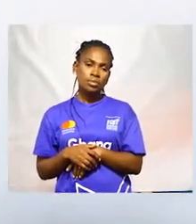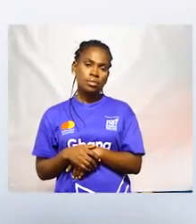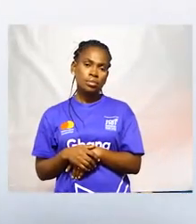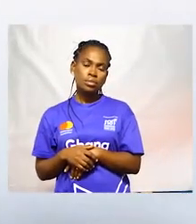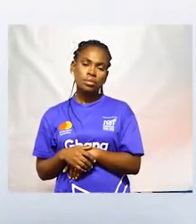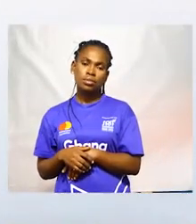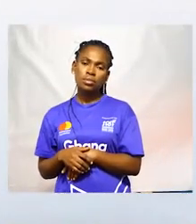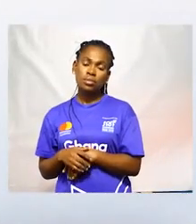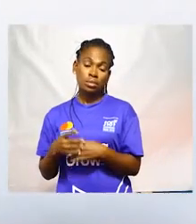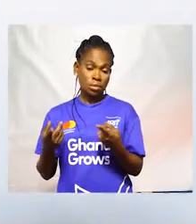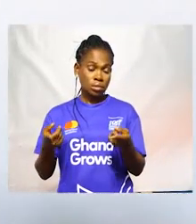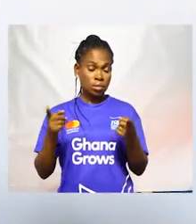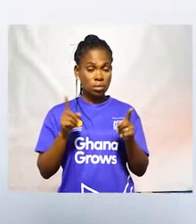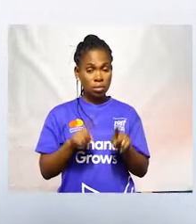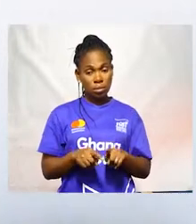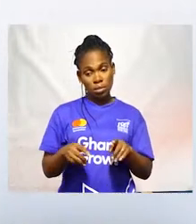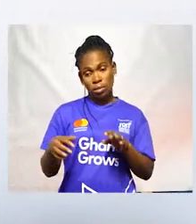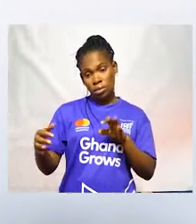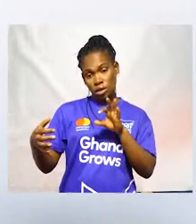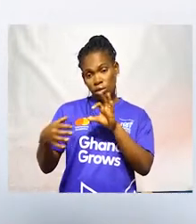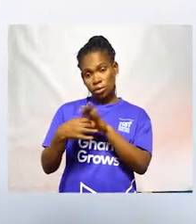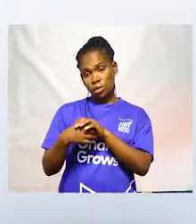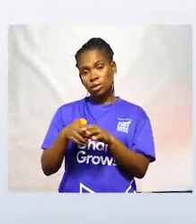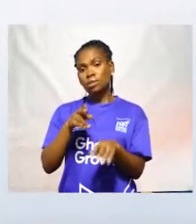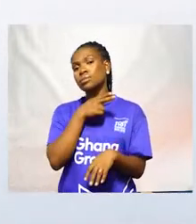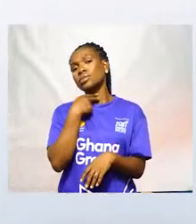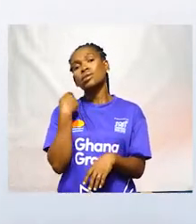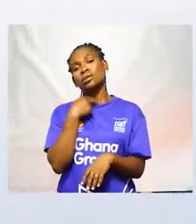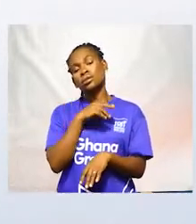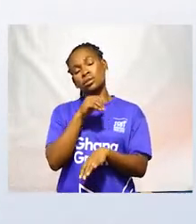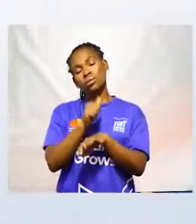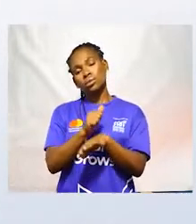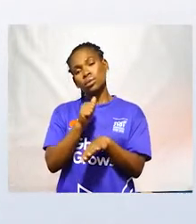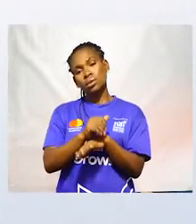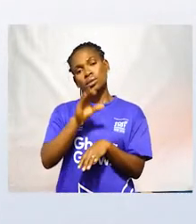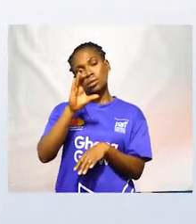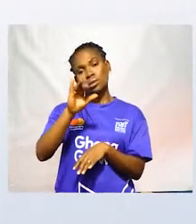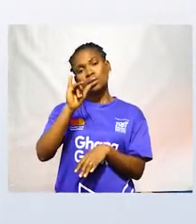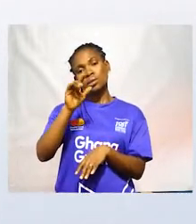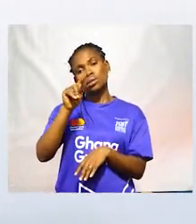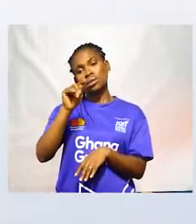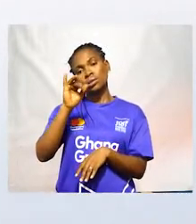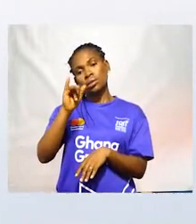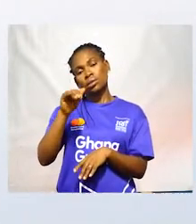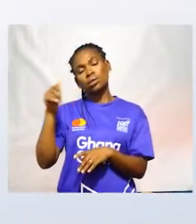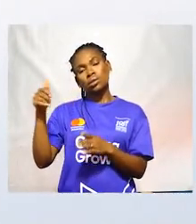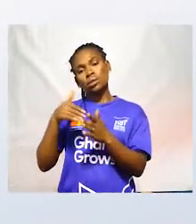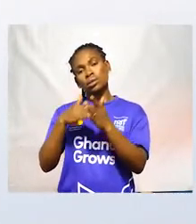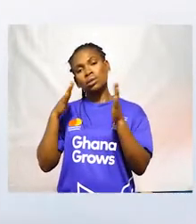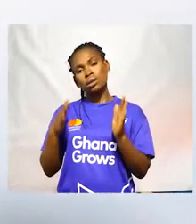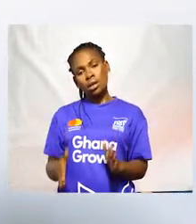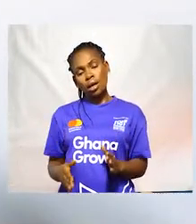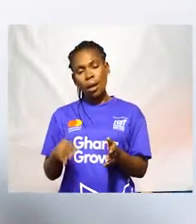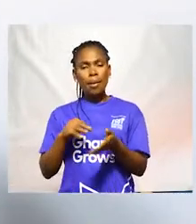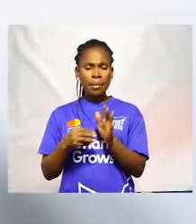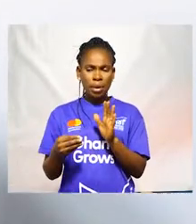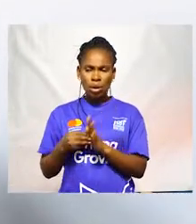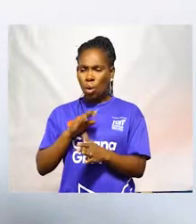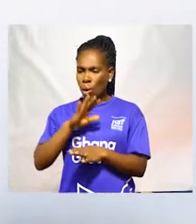I mean, when I joined the pastoral team at CTFM, he's our leader. So I'm connected to him.